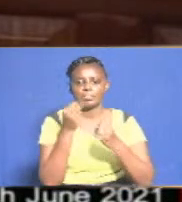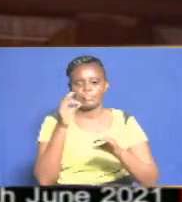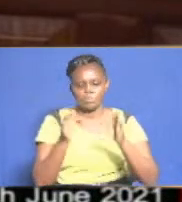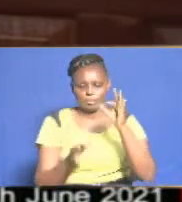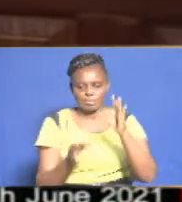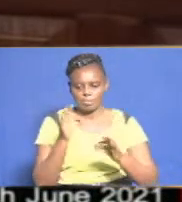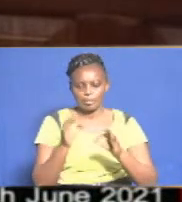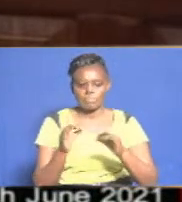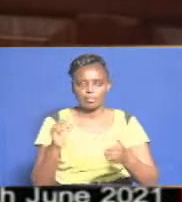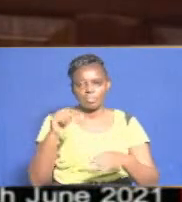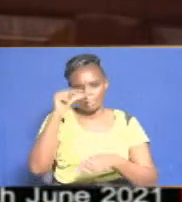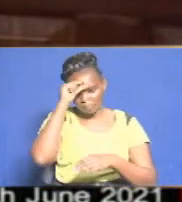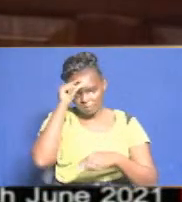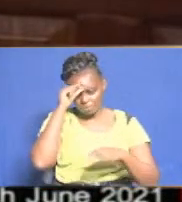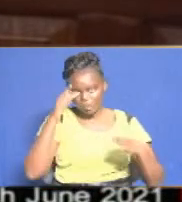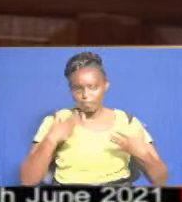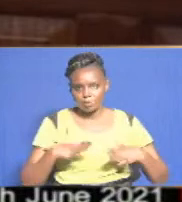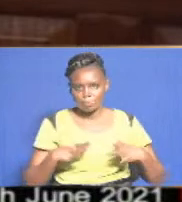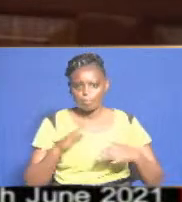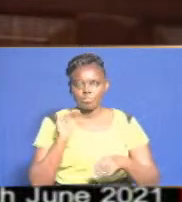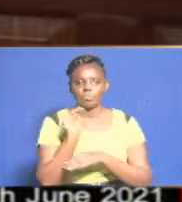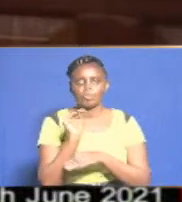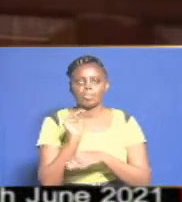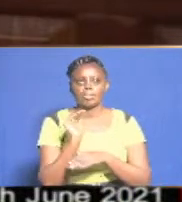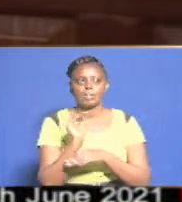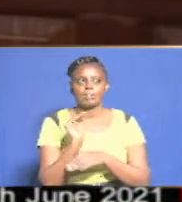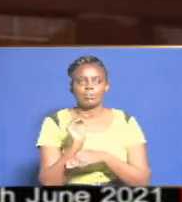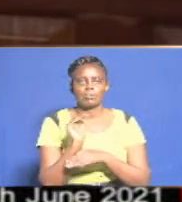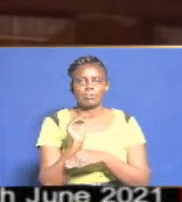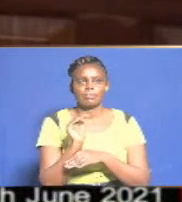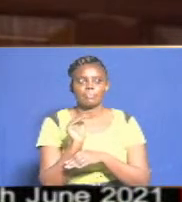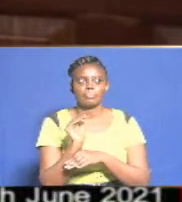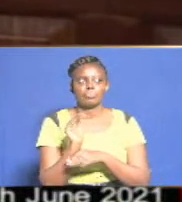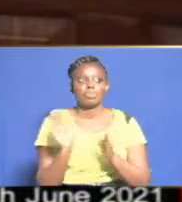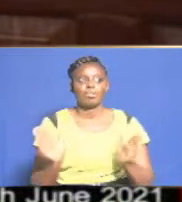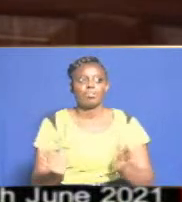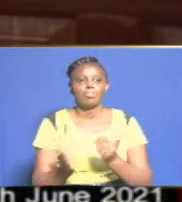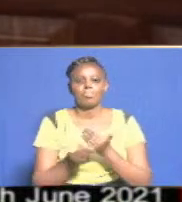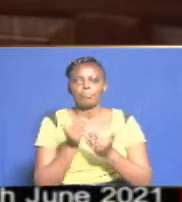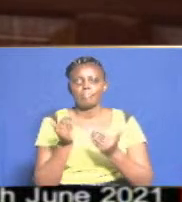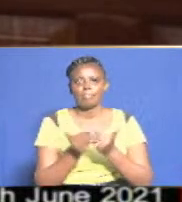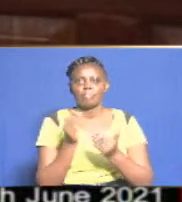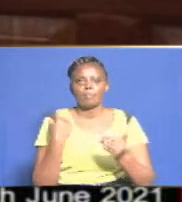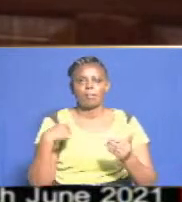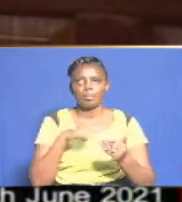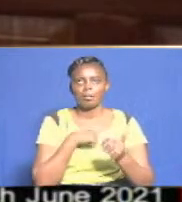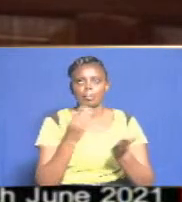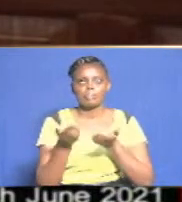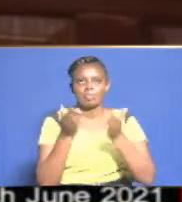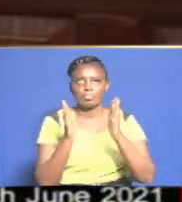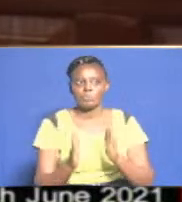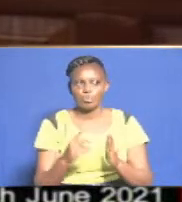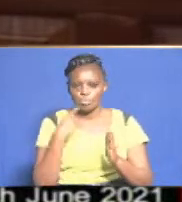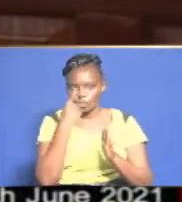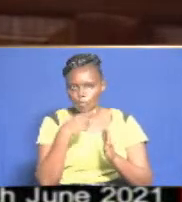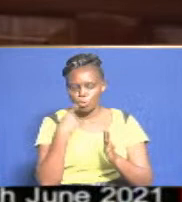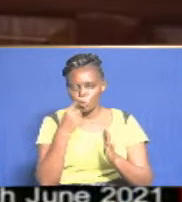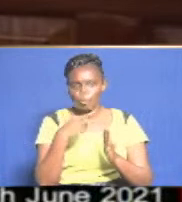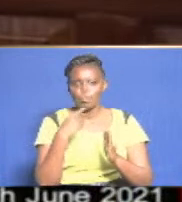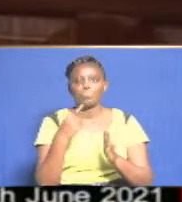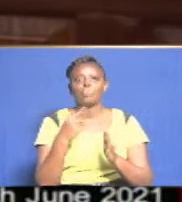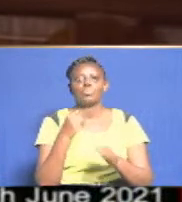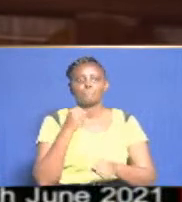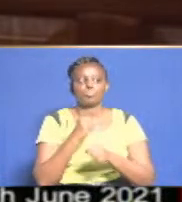government of the people, we beseech you to behold with your abundant favor us, your servants, whom you've been pleased to call